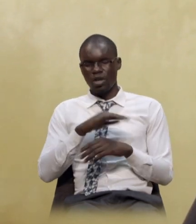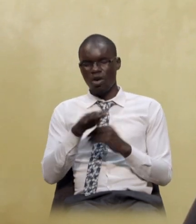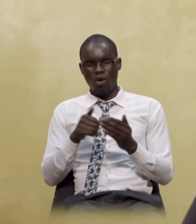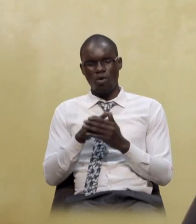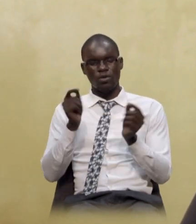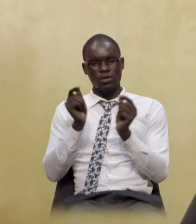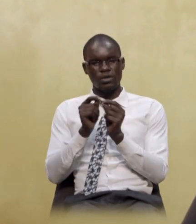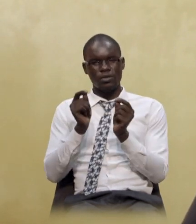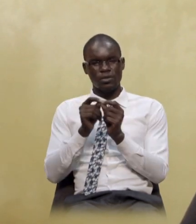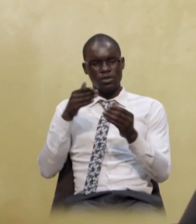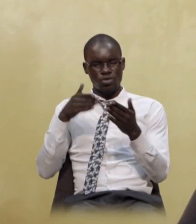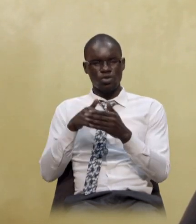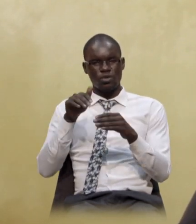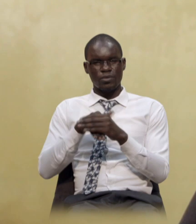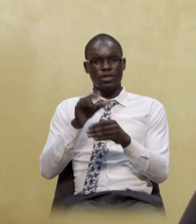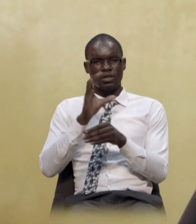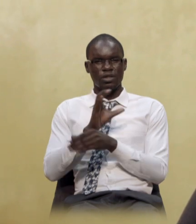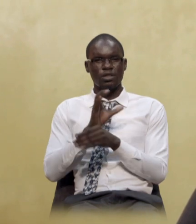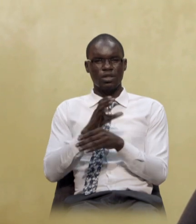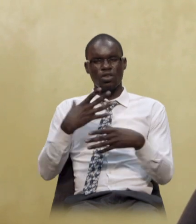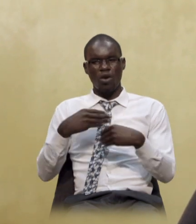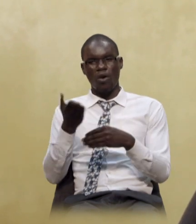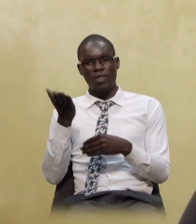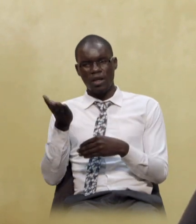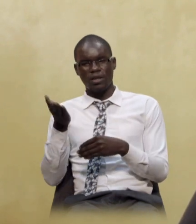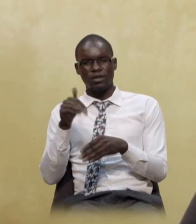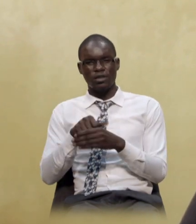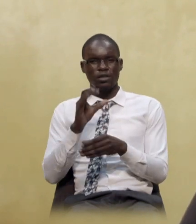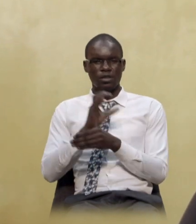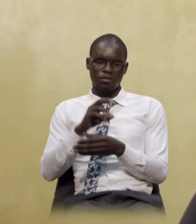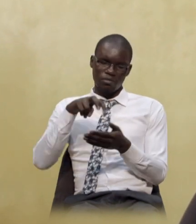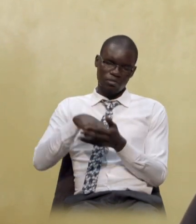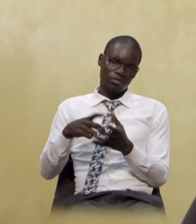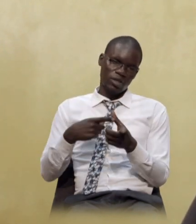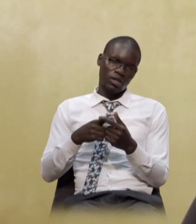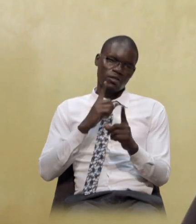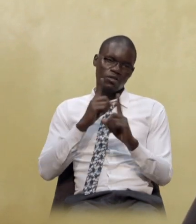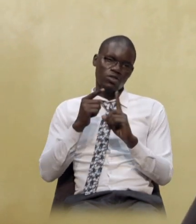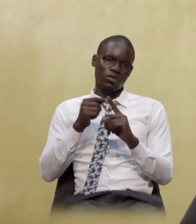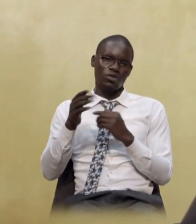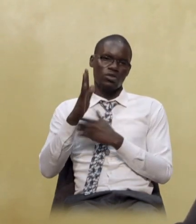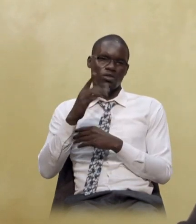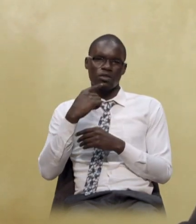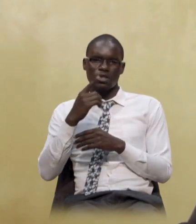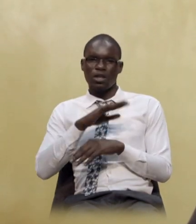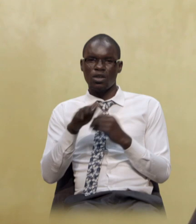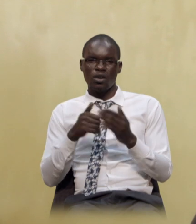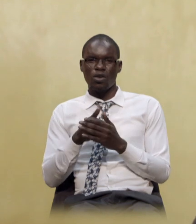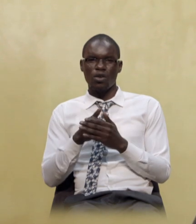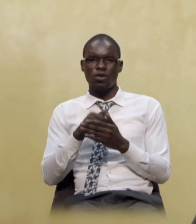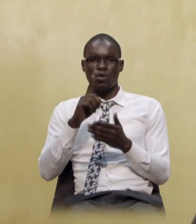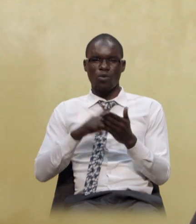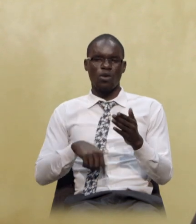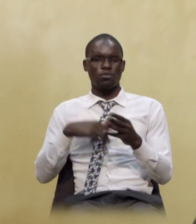pain stops in the church. Just go there to the church, kneel down, talk to God. Tell him all that worries